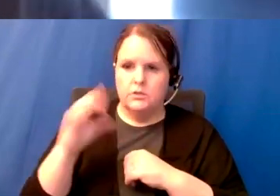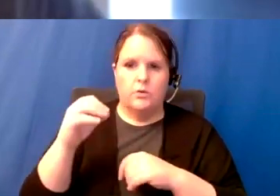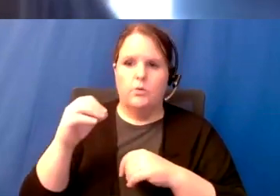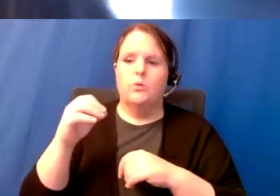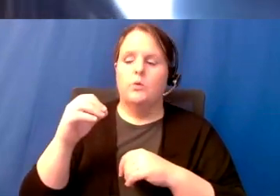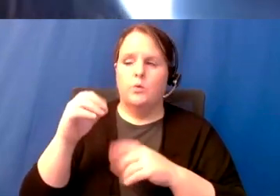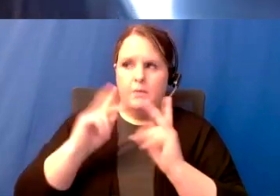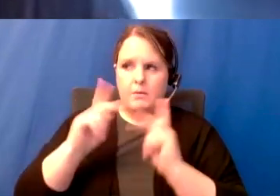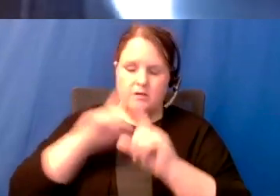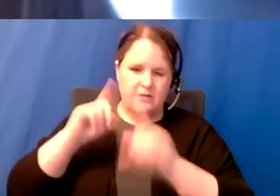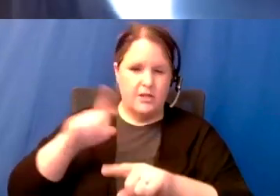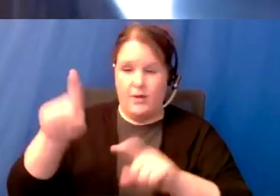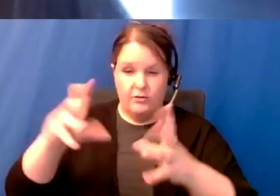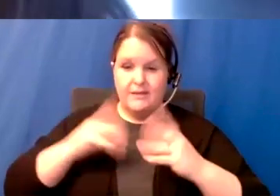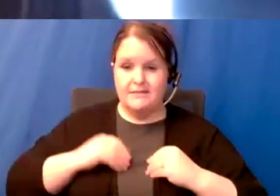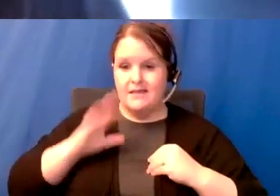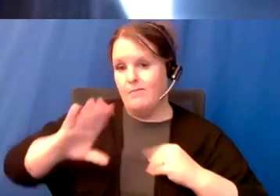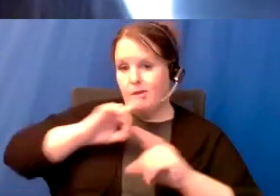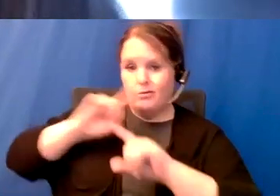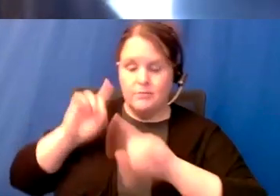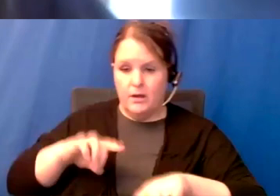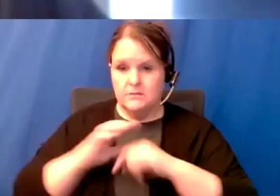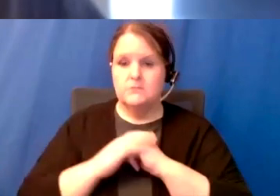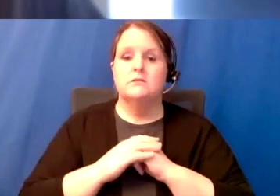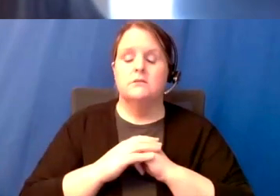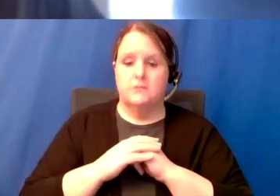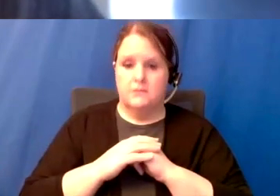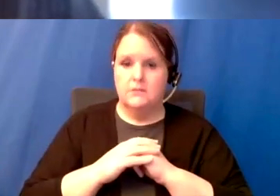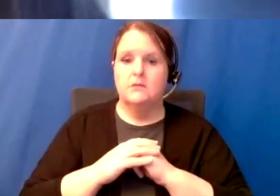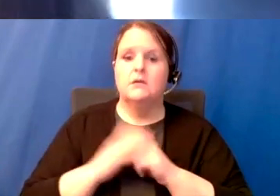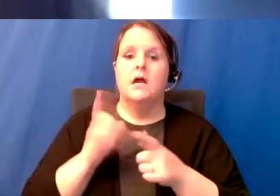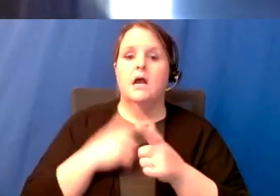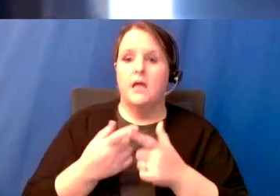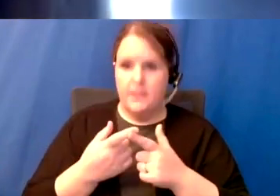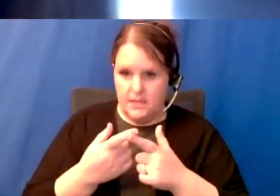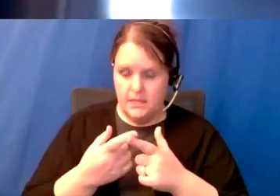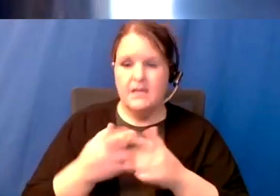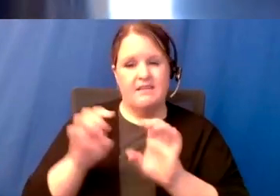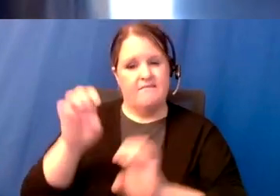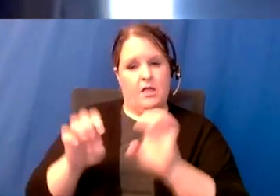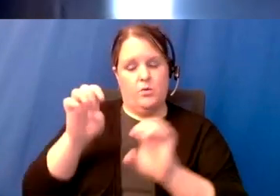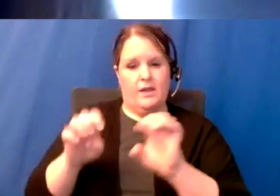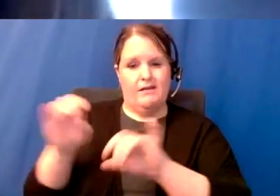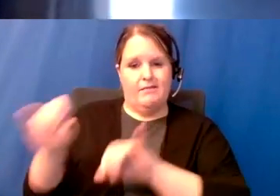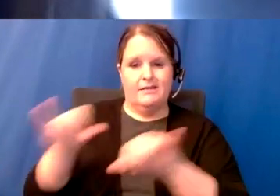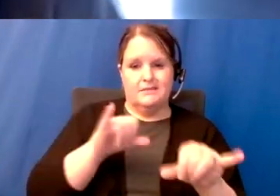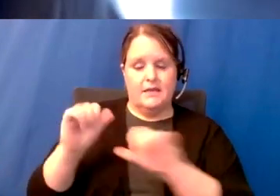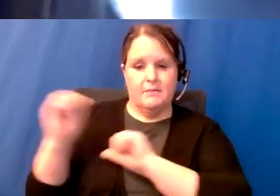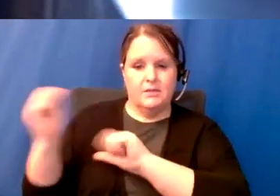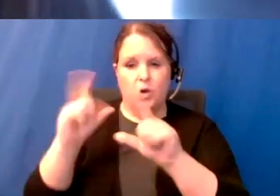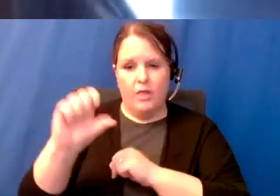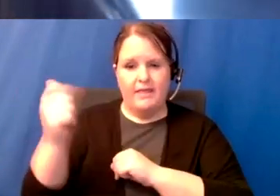to, accept their response, and then evaluate it the same as all of the